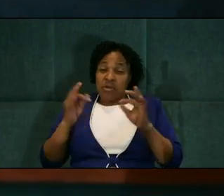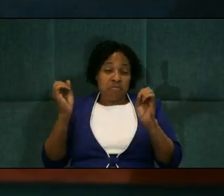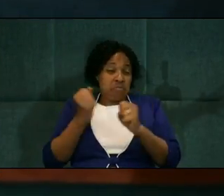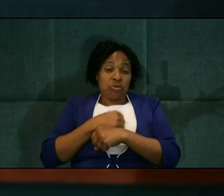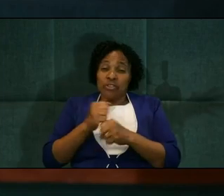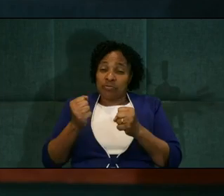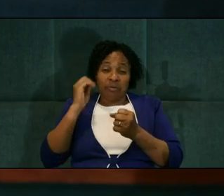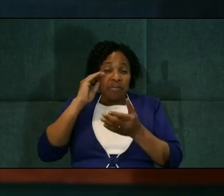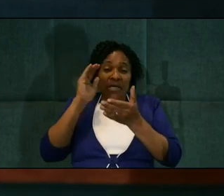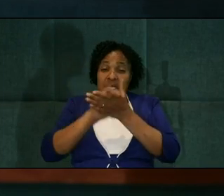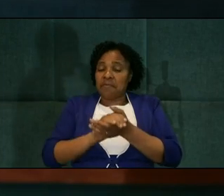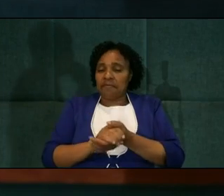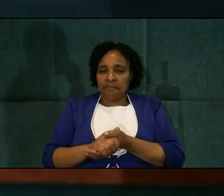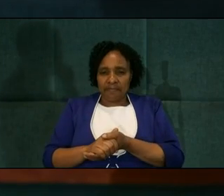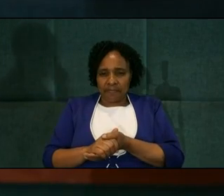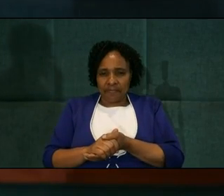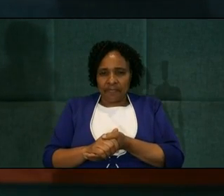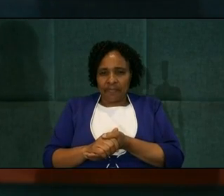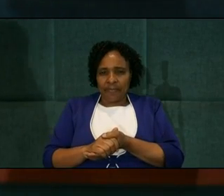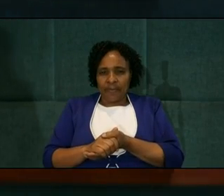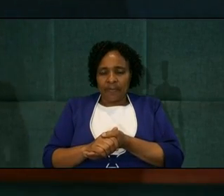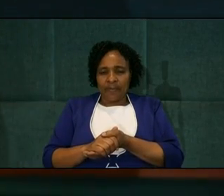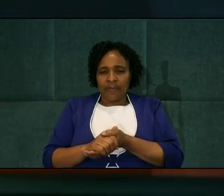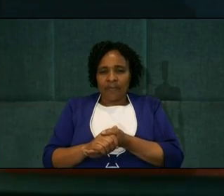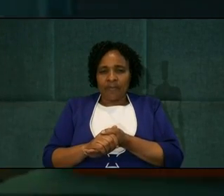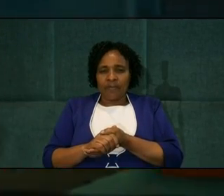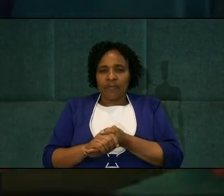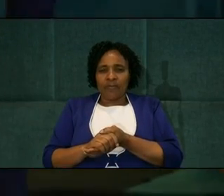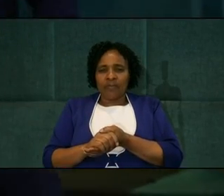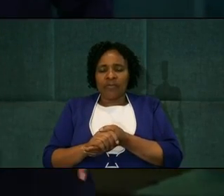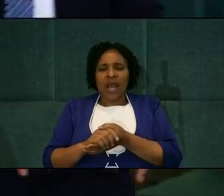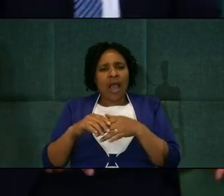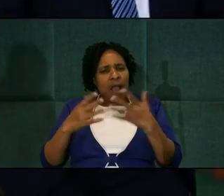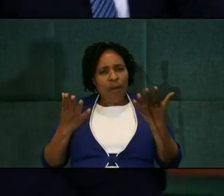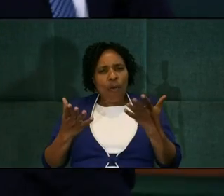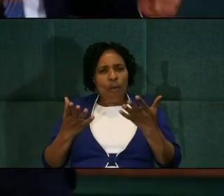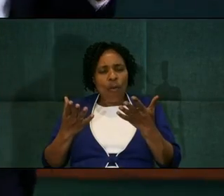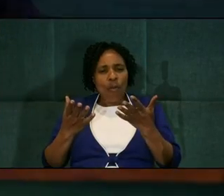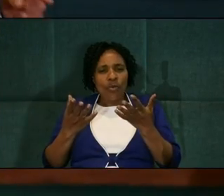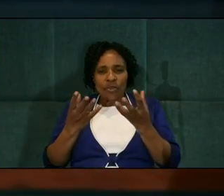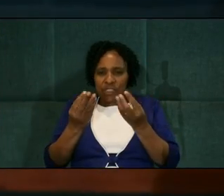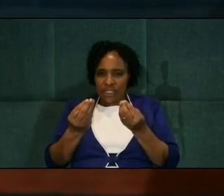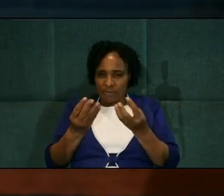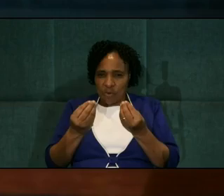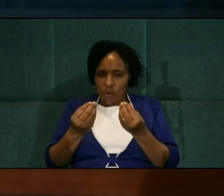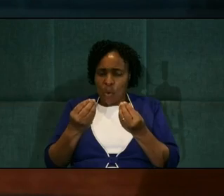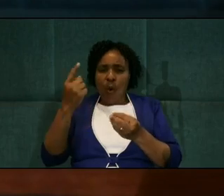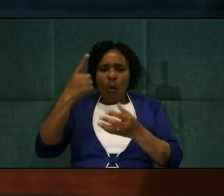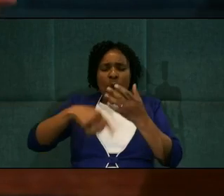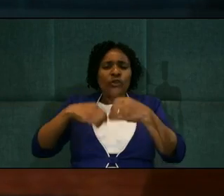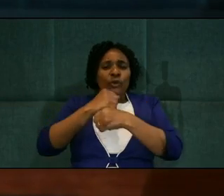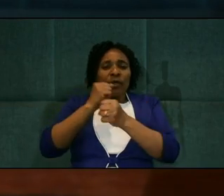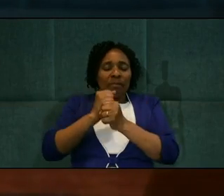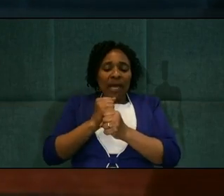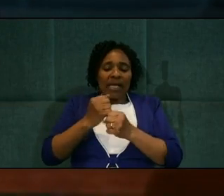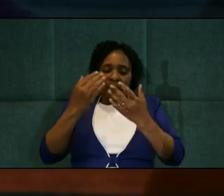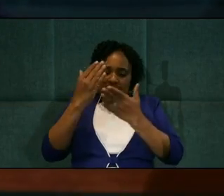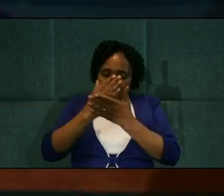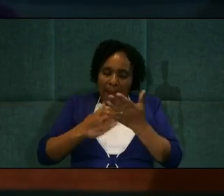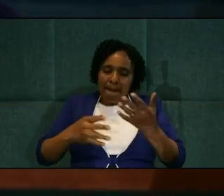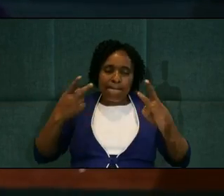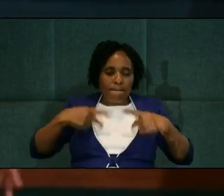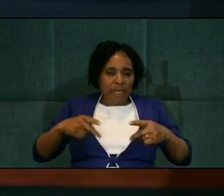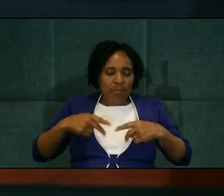believe. In other words, put simple, What will cause some people to lose